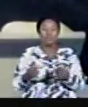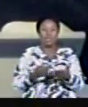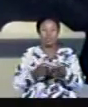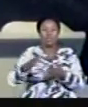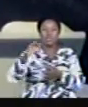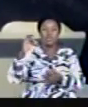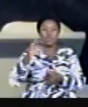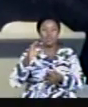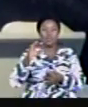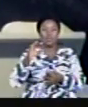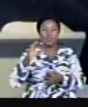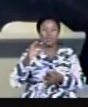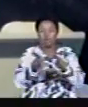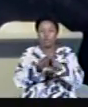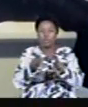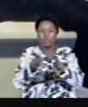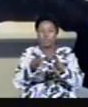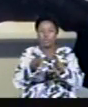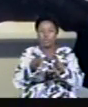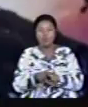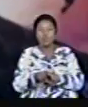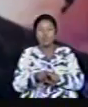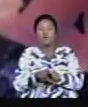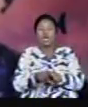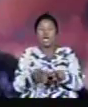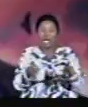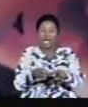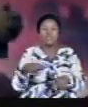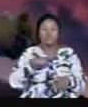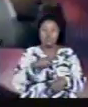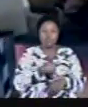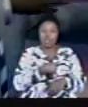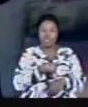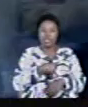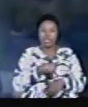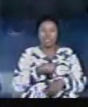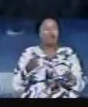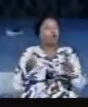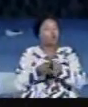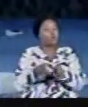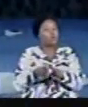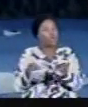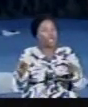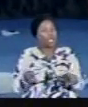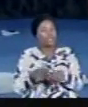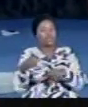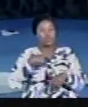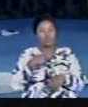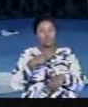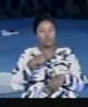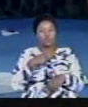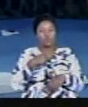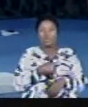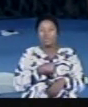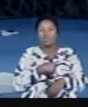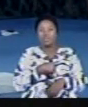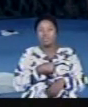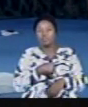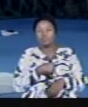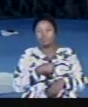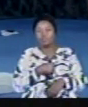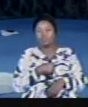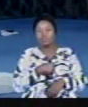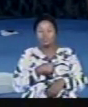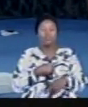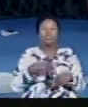as we? As well as we, in the same manner that we received, nobody